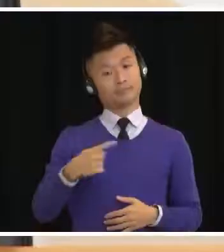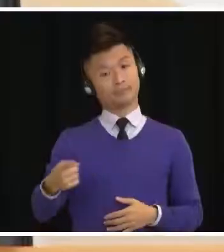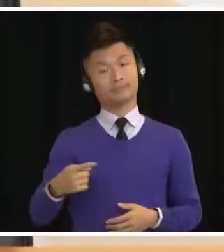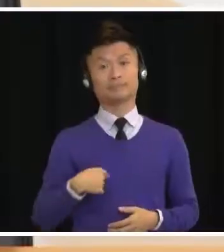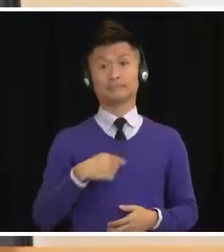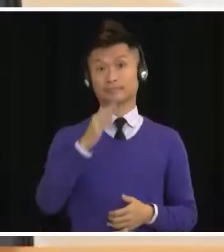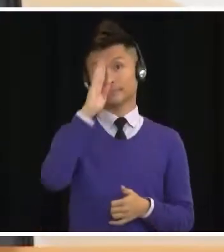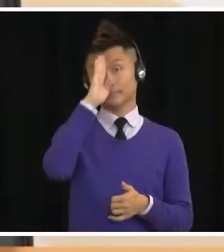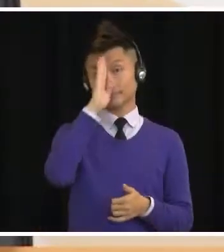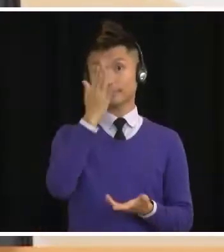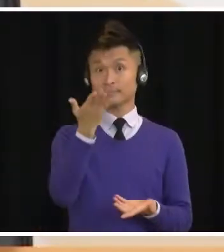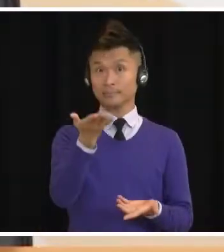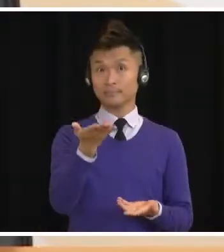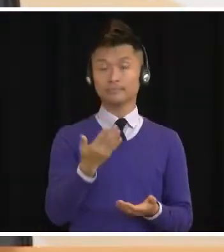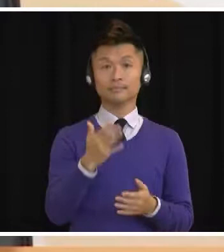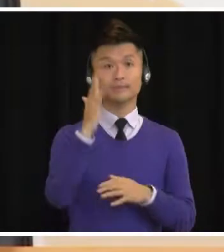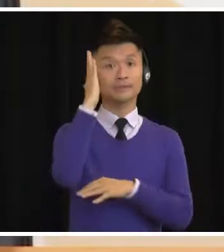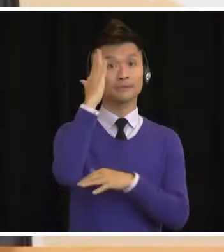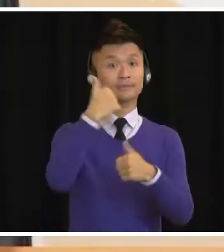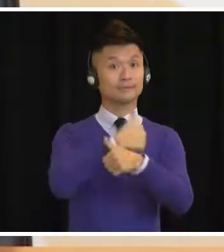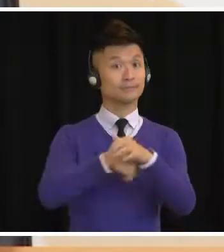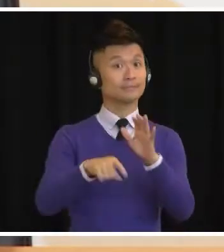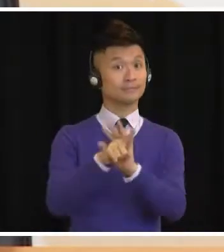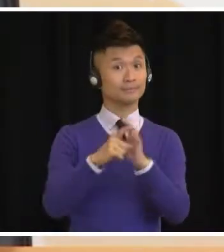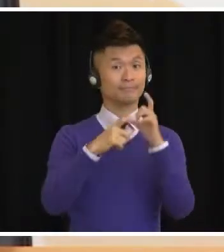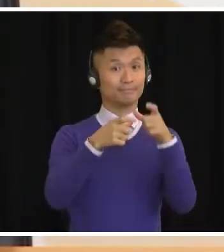for the additional follow-up questions.